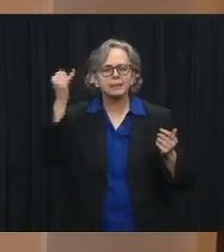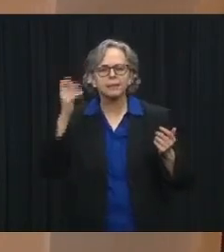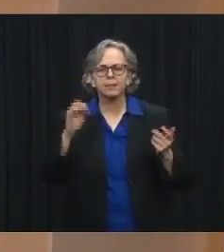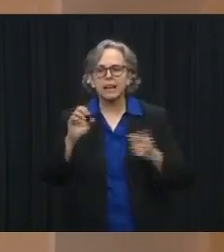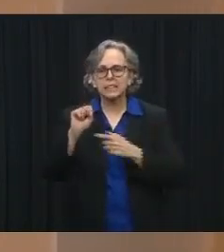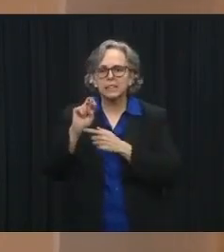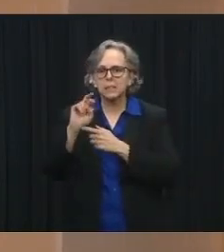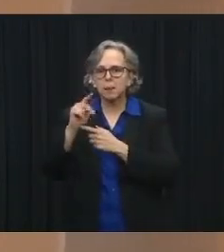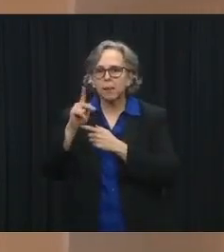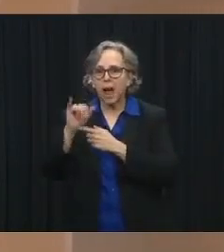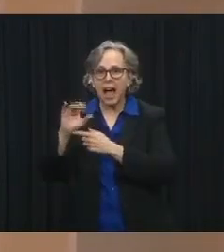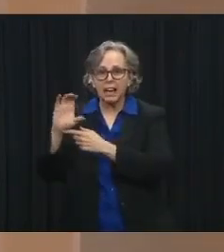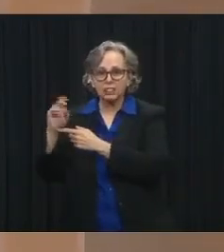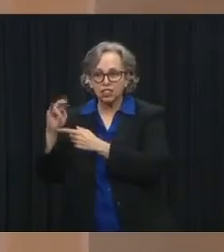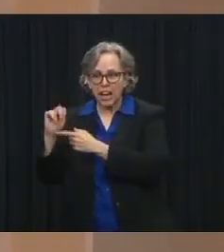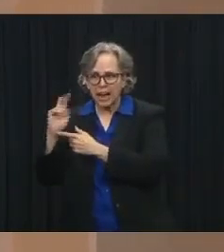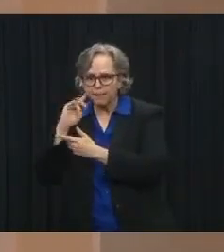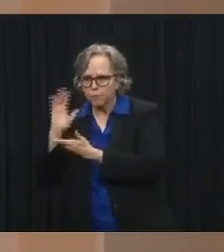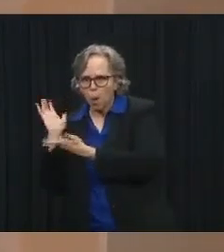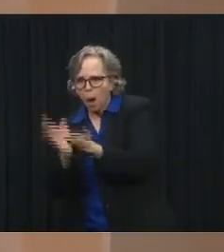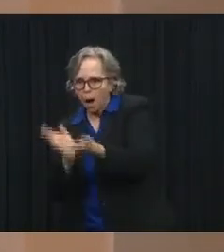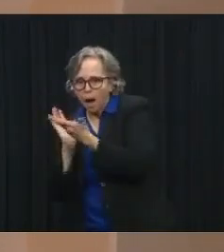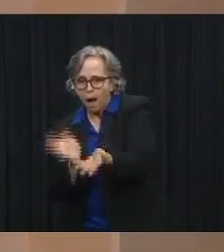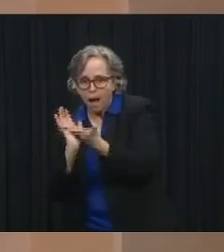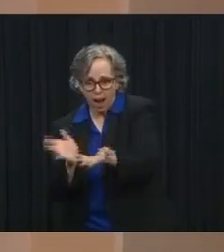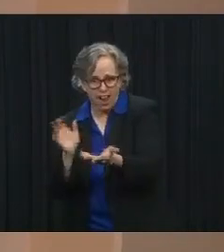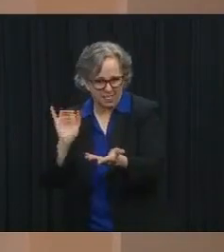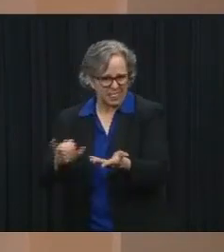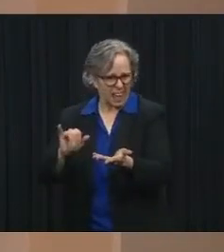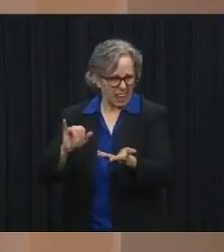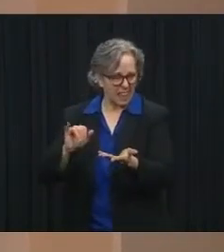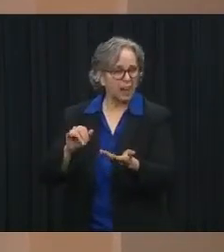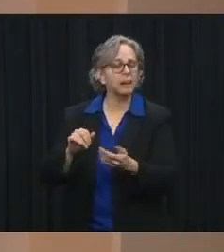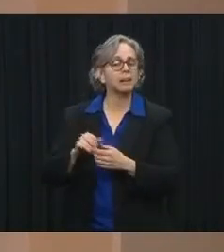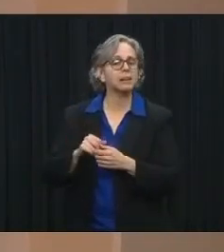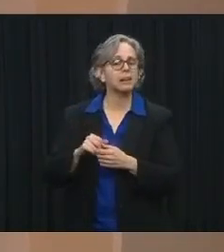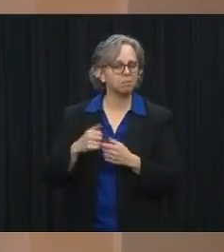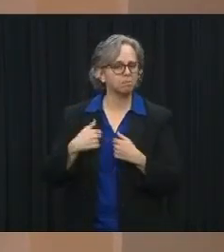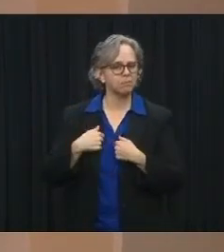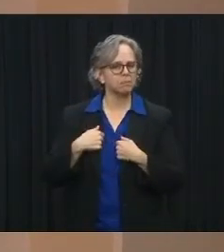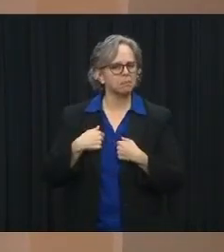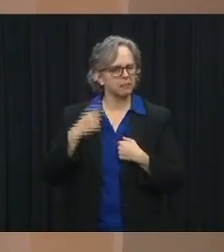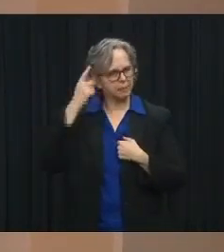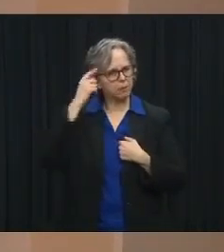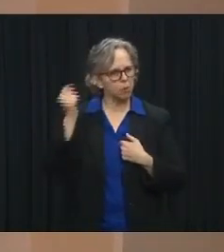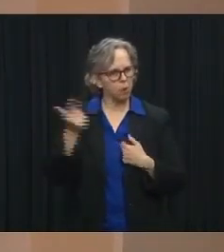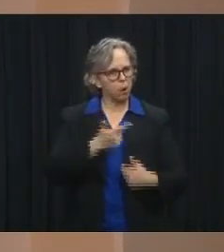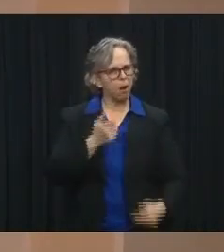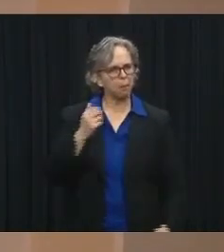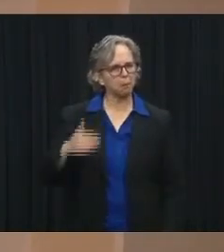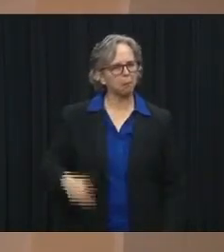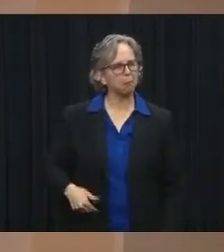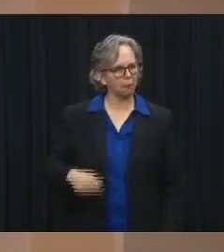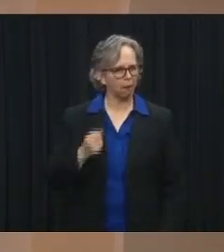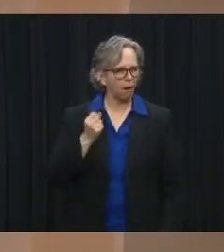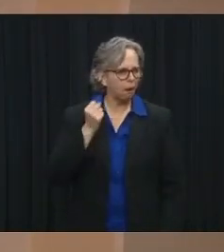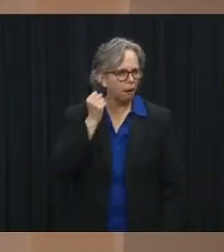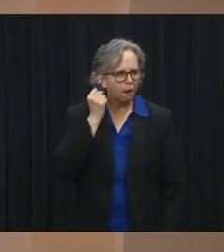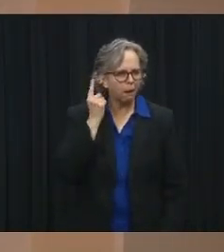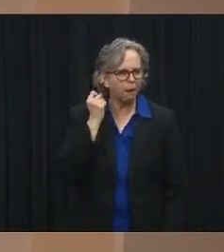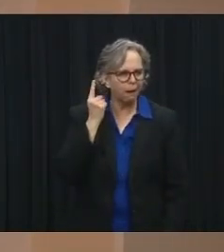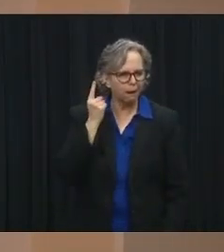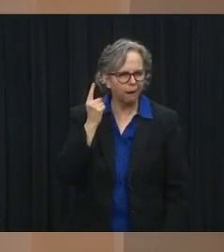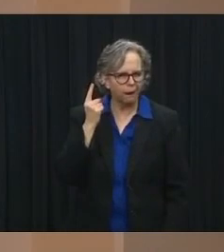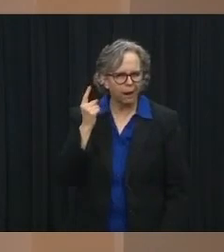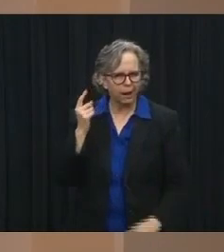keenly aware at this point how interconnected we are in the world and how dependent we are on each other, both to do the responsible